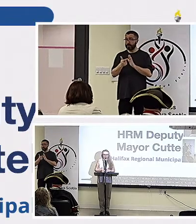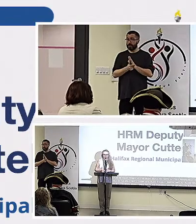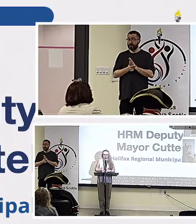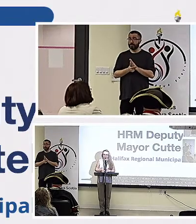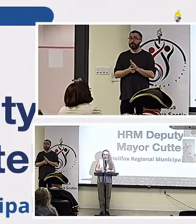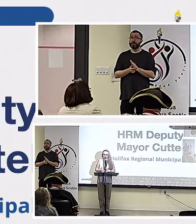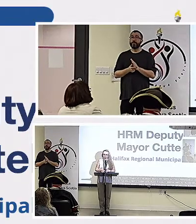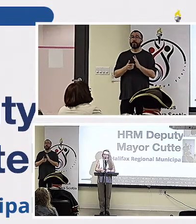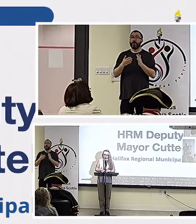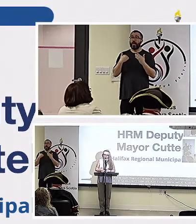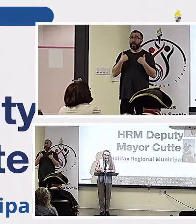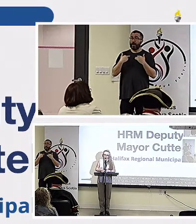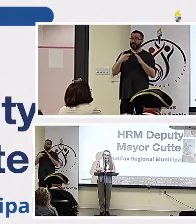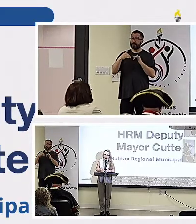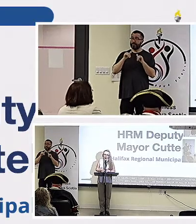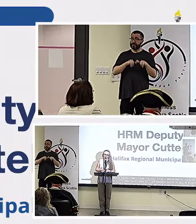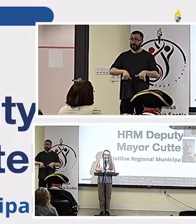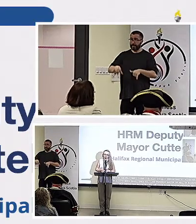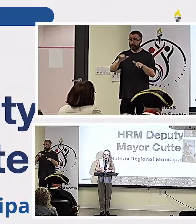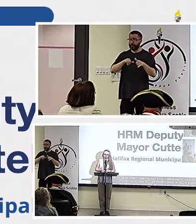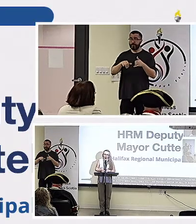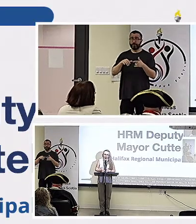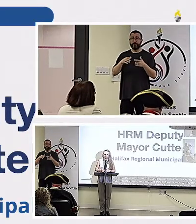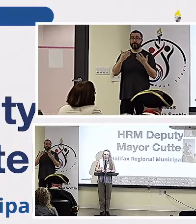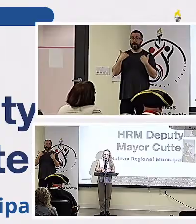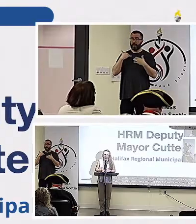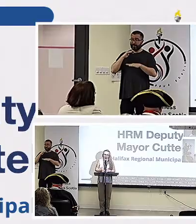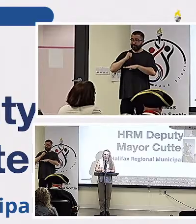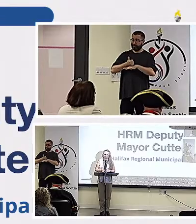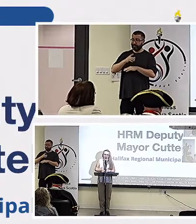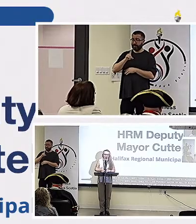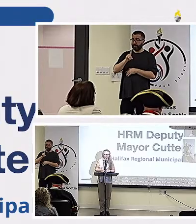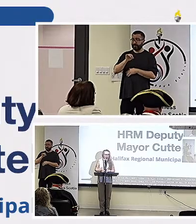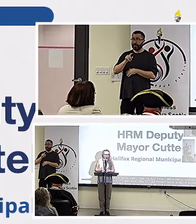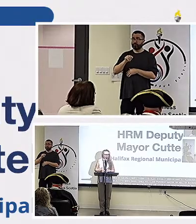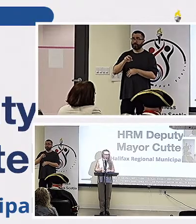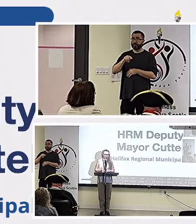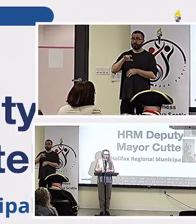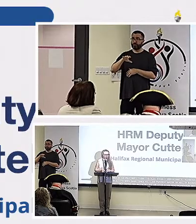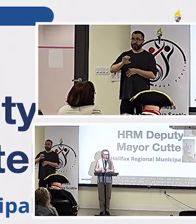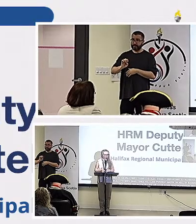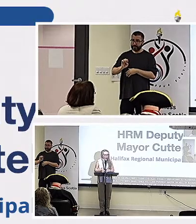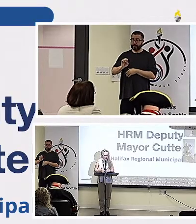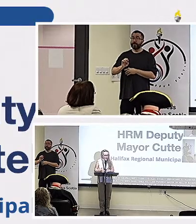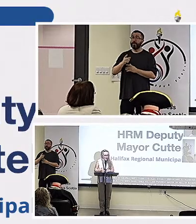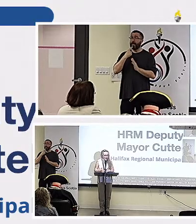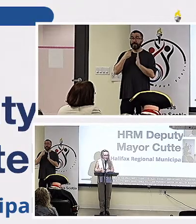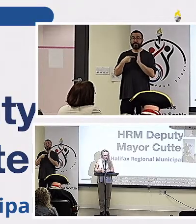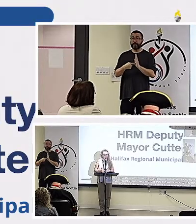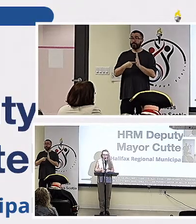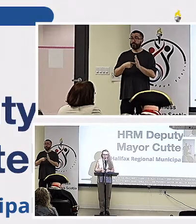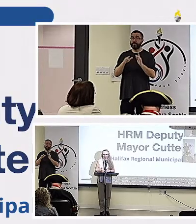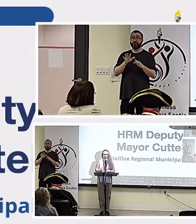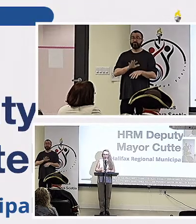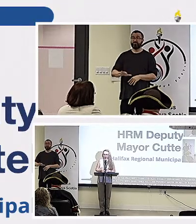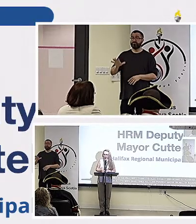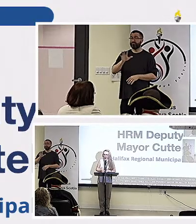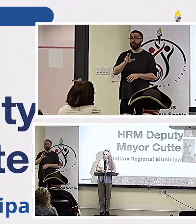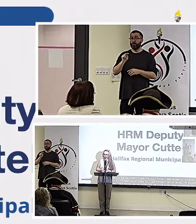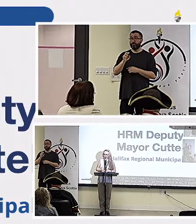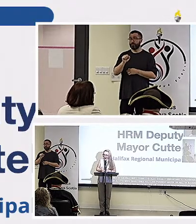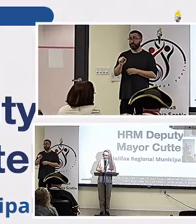the standards, with the directorate, and that is being demonstrated throughout the province with so many